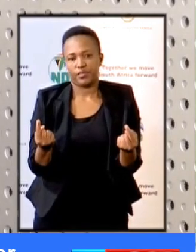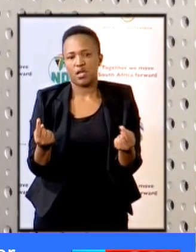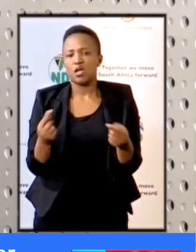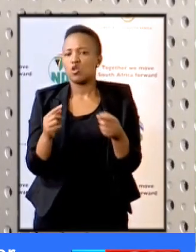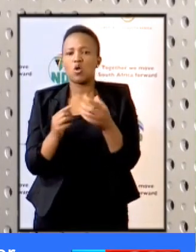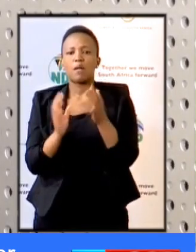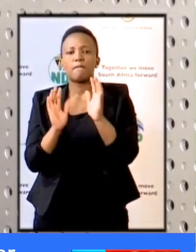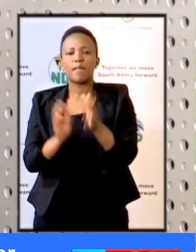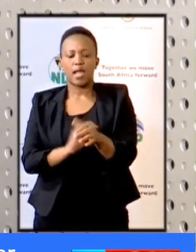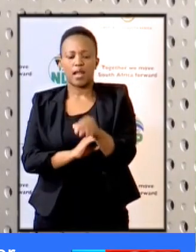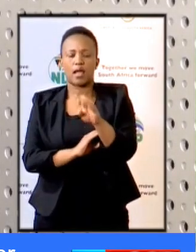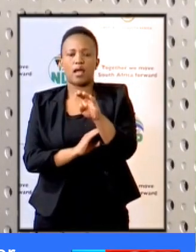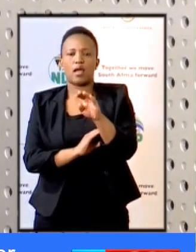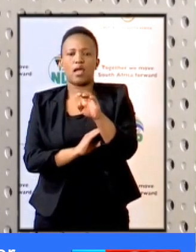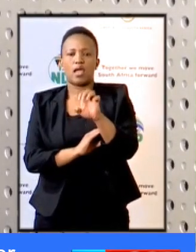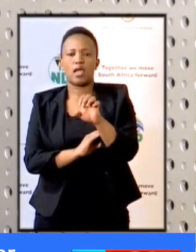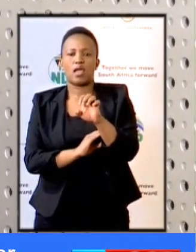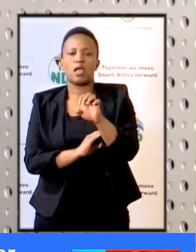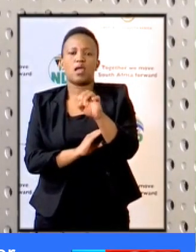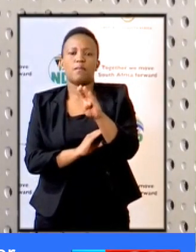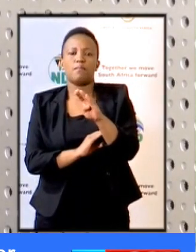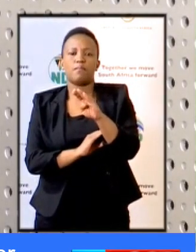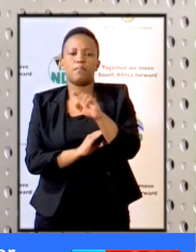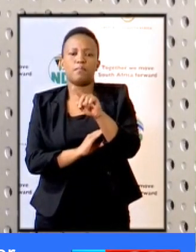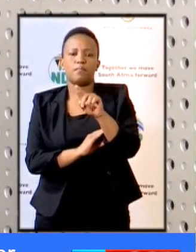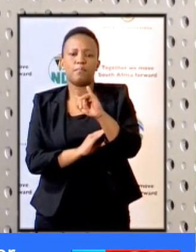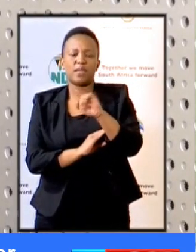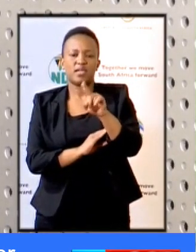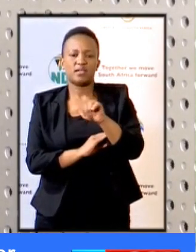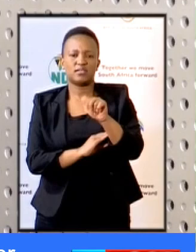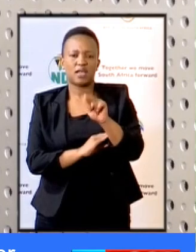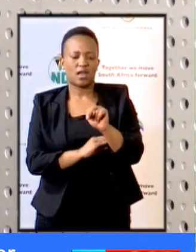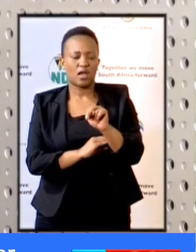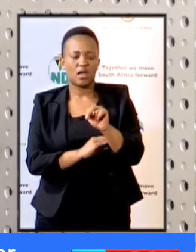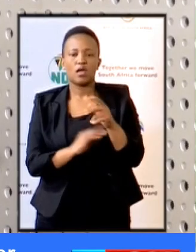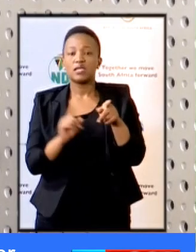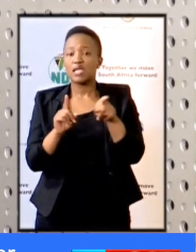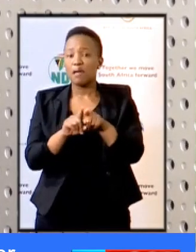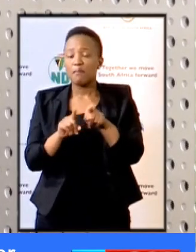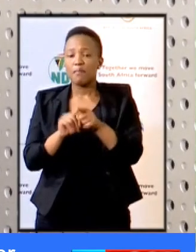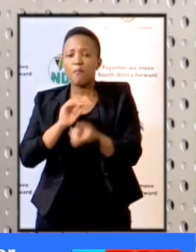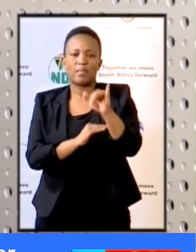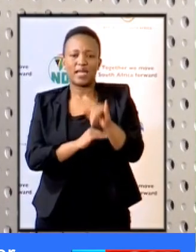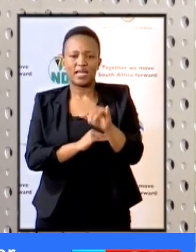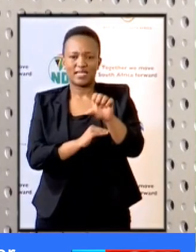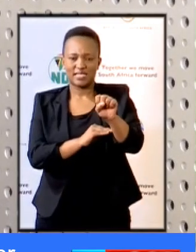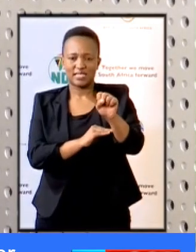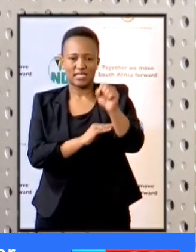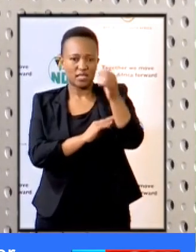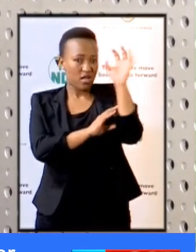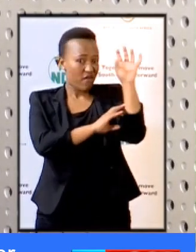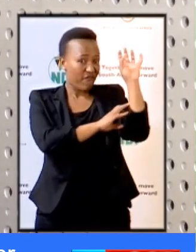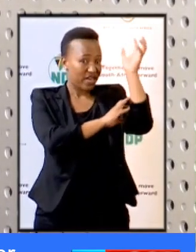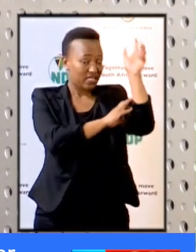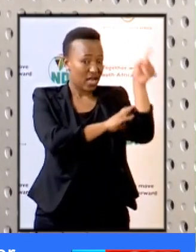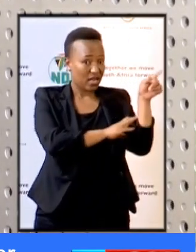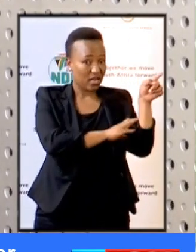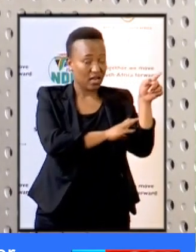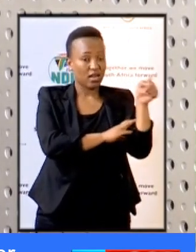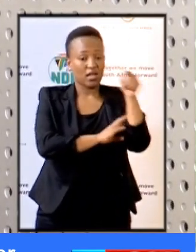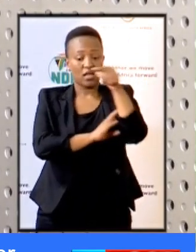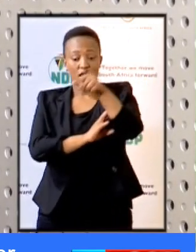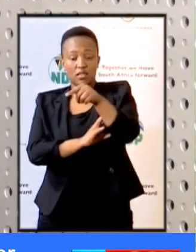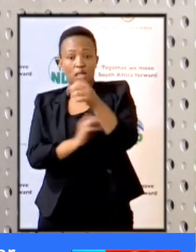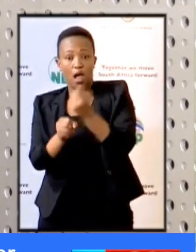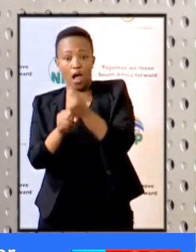Peda. Every day, people from Pumalang in the Free State who come to Gauteng because maybe